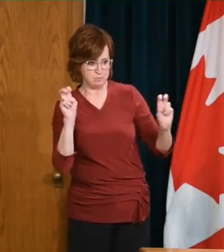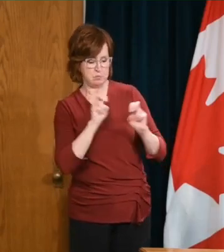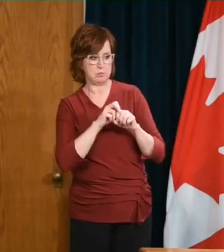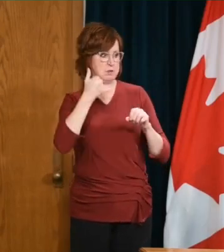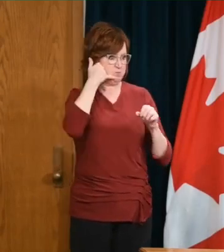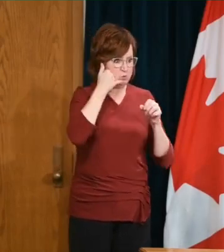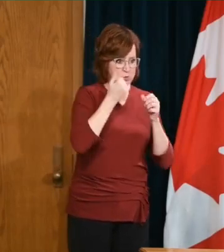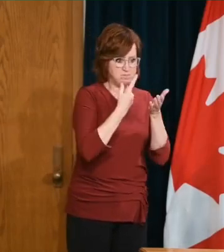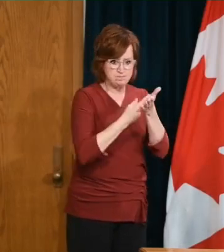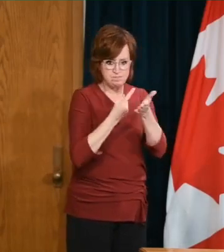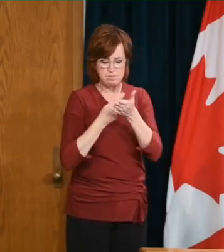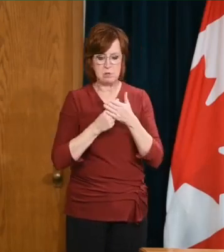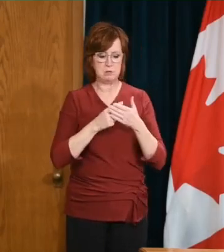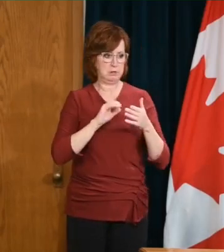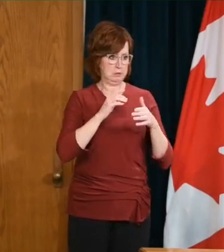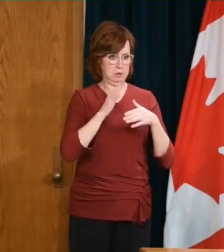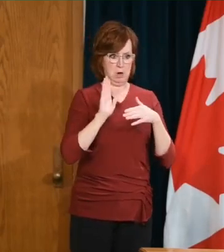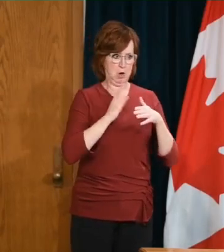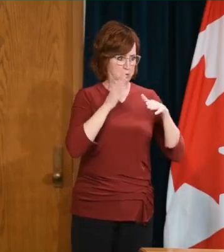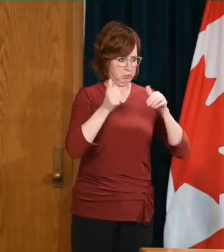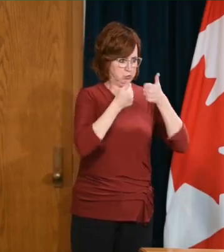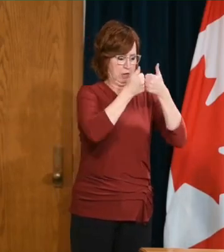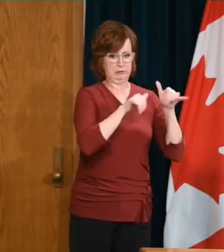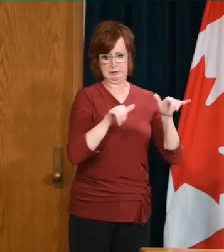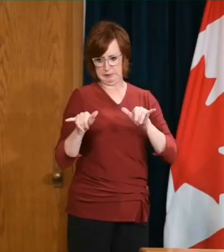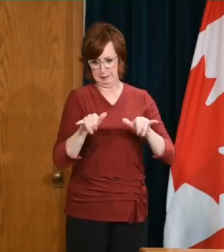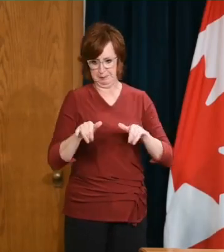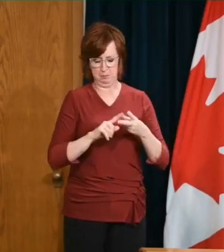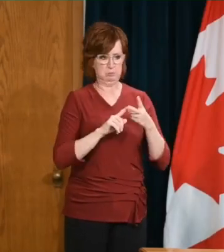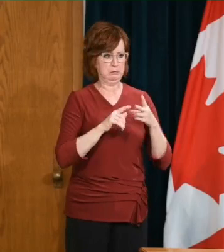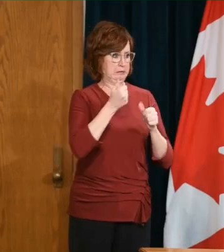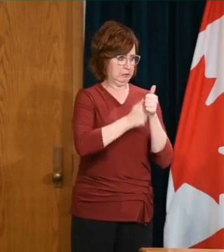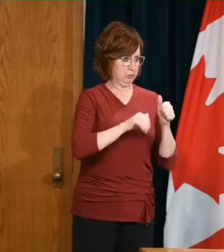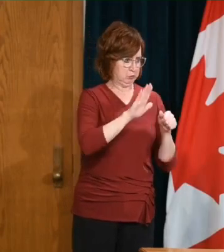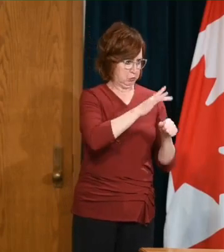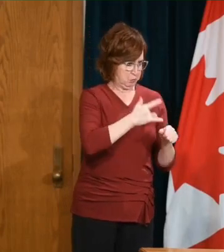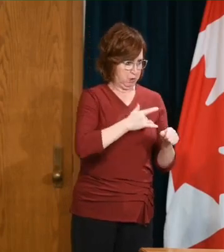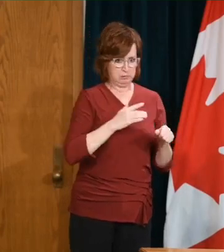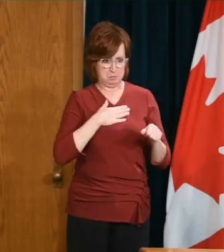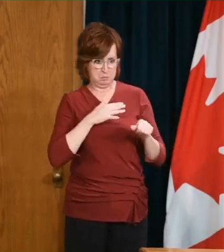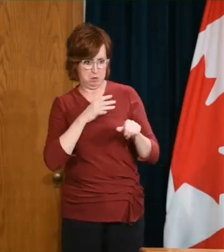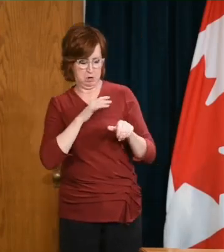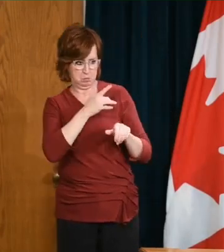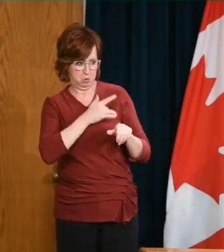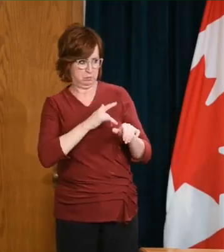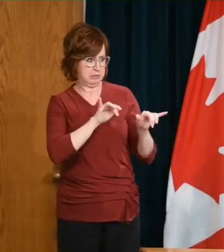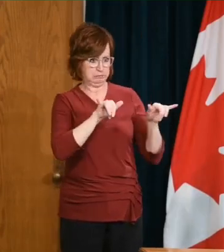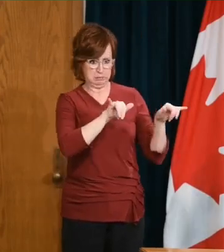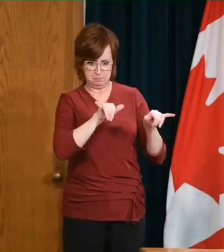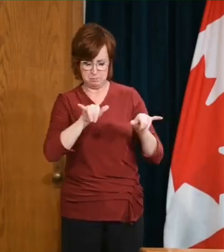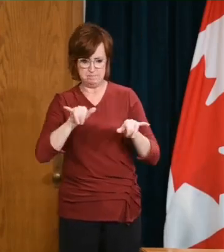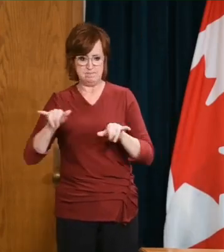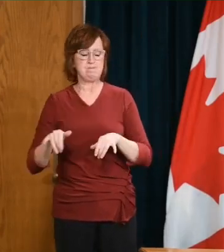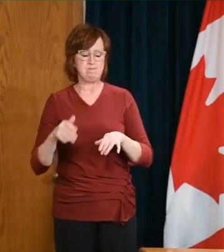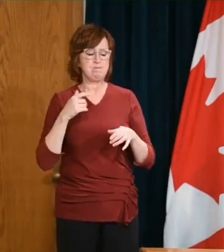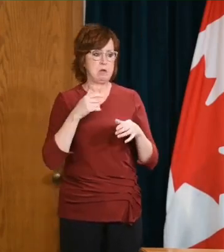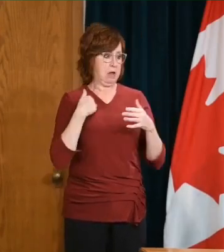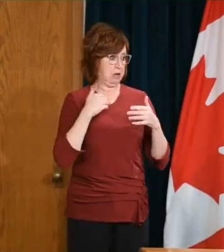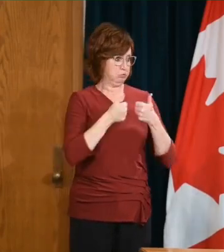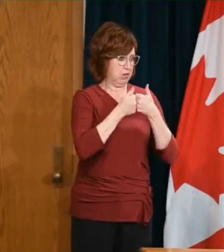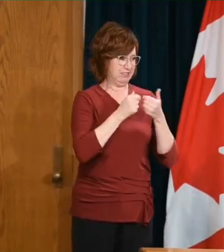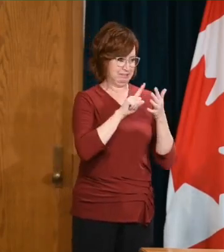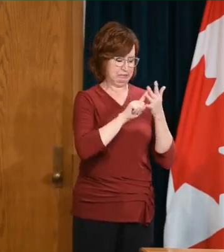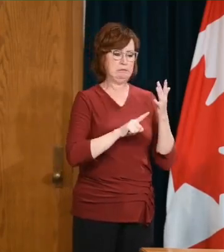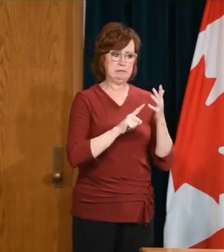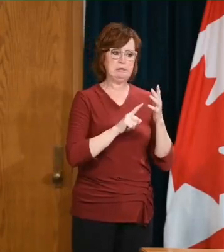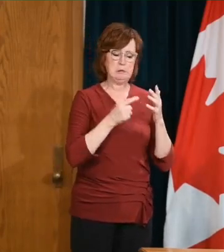territorial areas together, and the different circumstances that each of our regions is confronting. First of all, I would